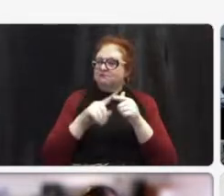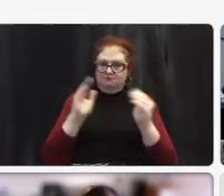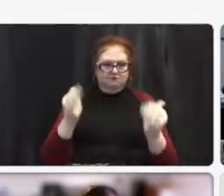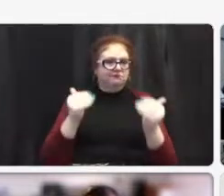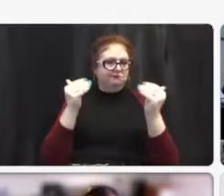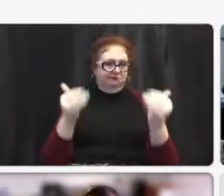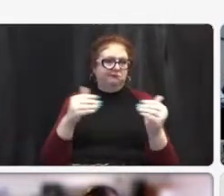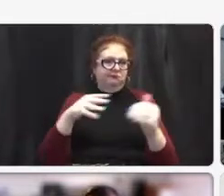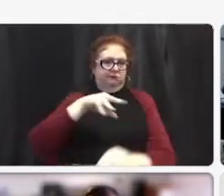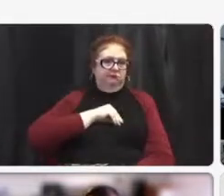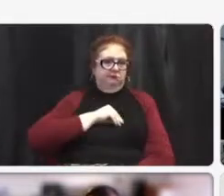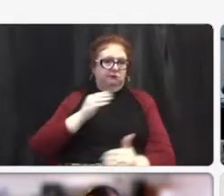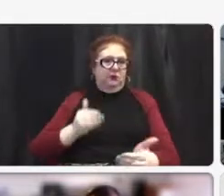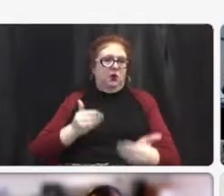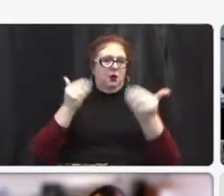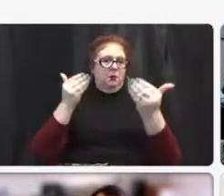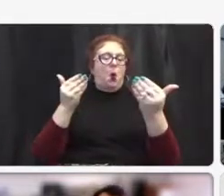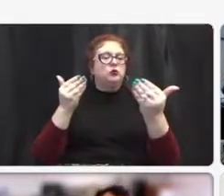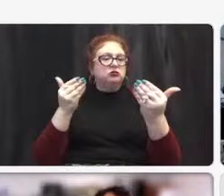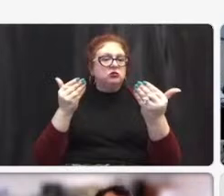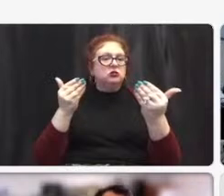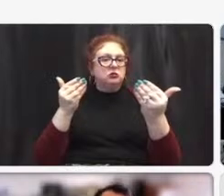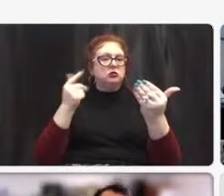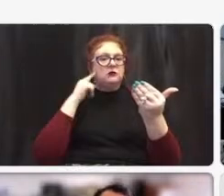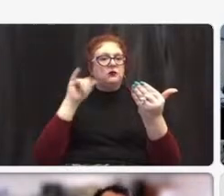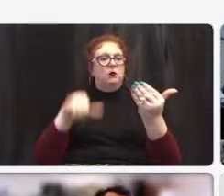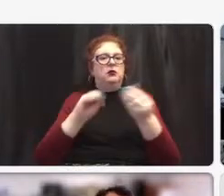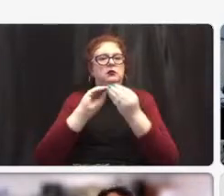a motion for the item number